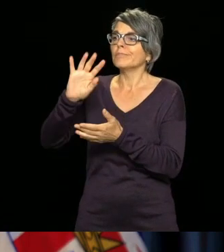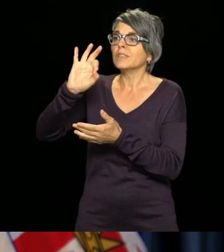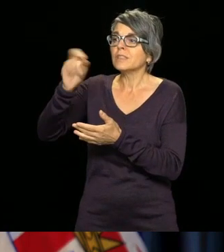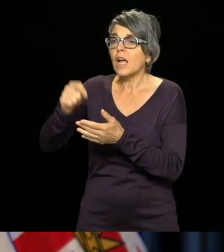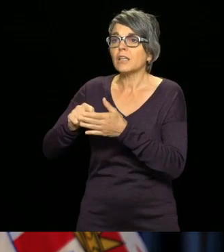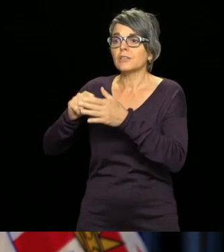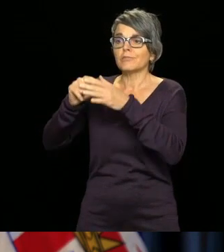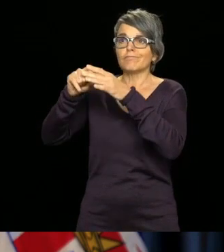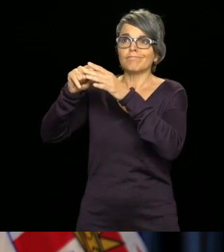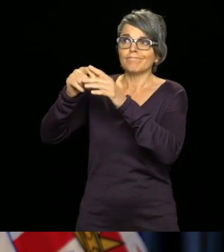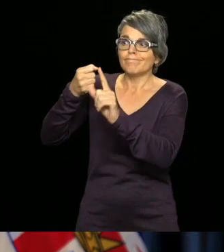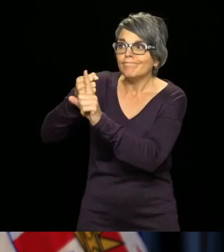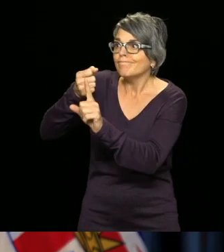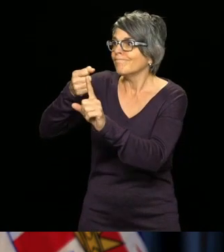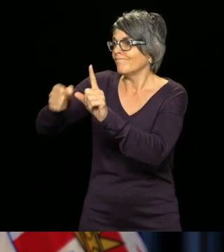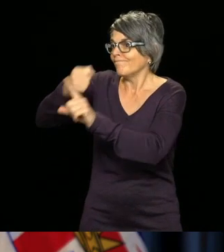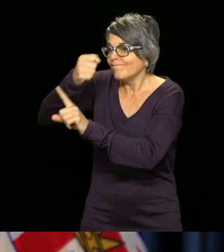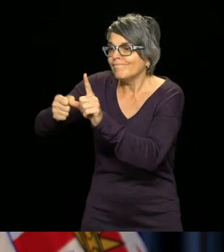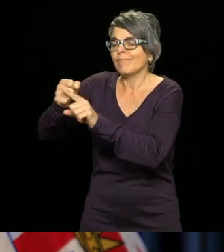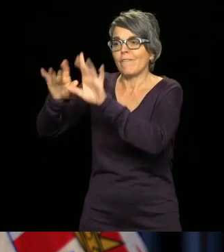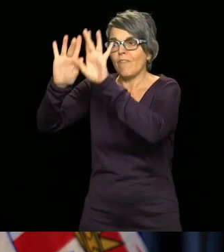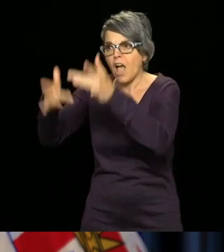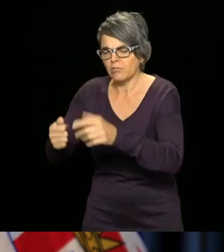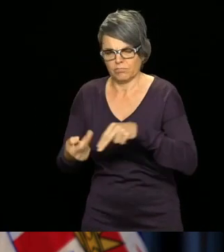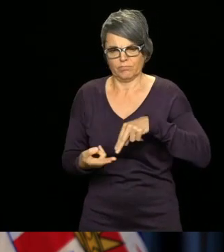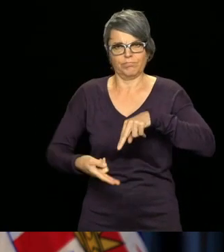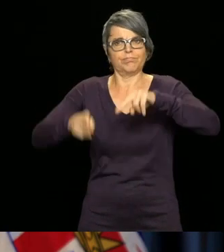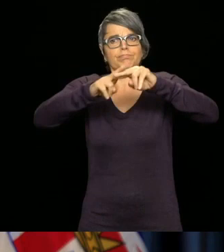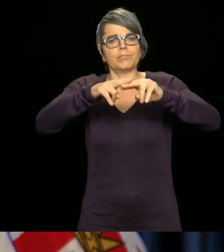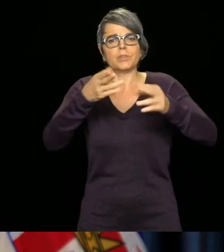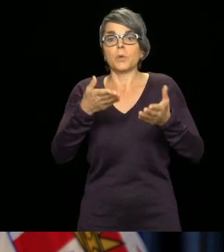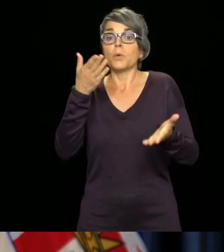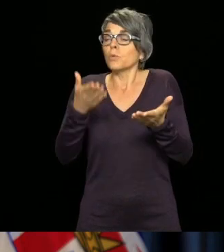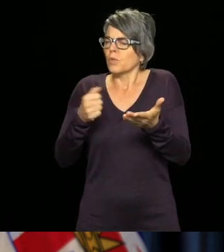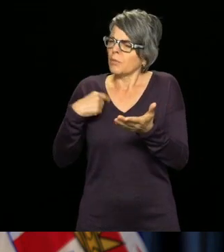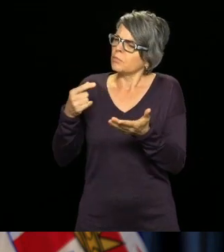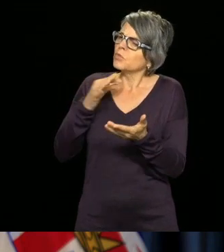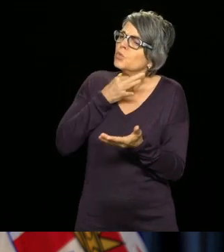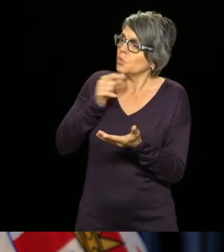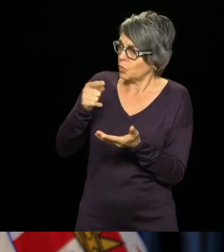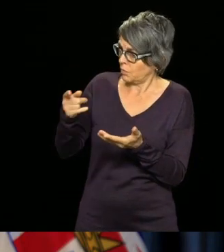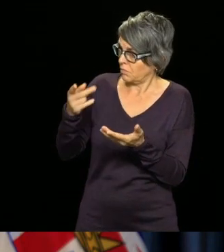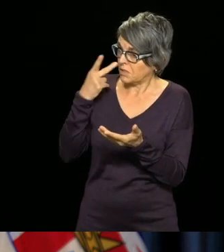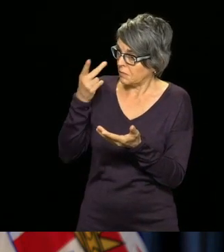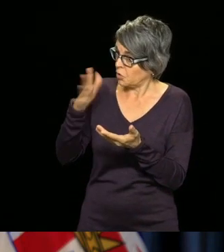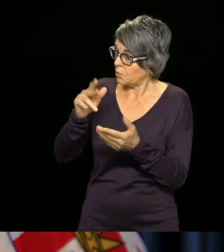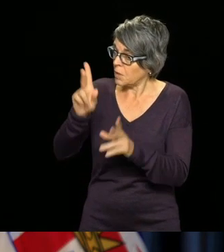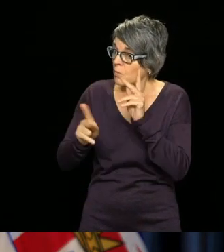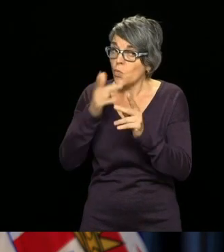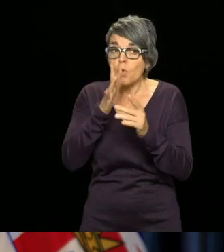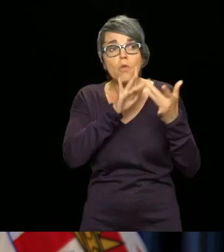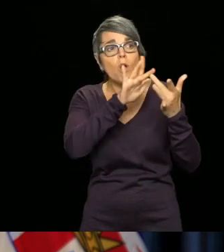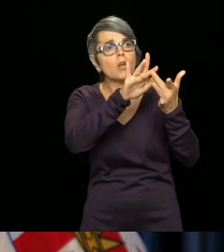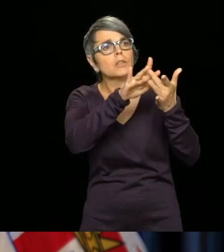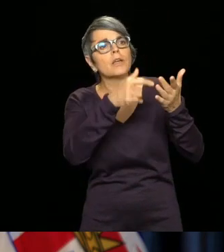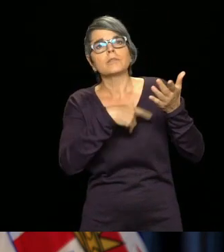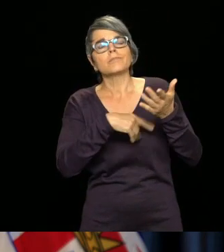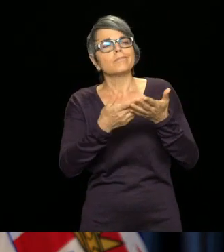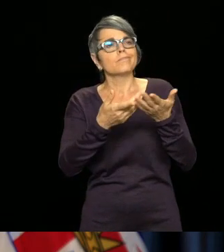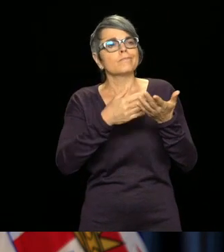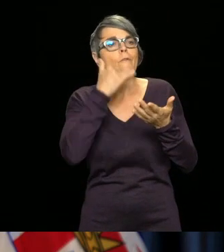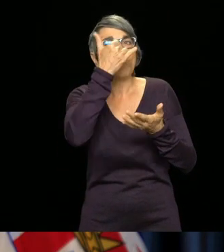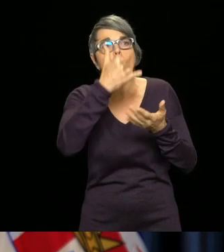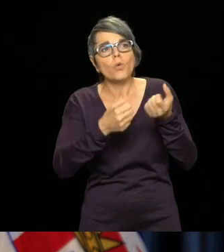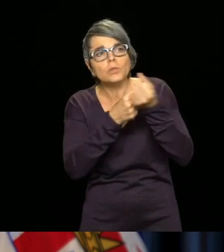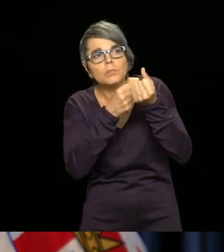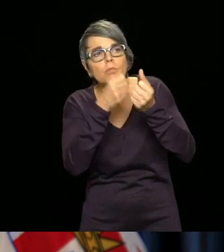sexualized violence. Have we seen that in British Columbia during this pandemic in terms of people reaching up to maybe the virtual helplines, or are